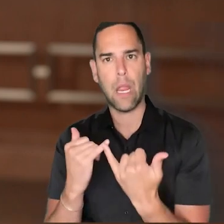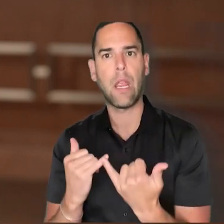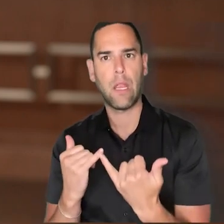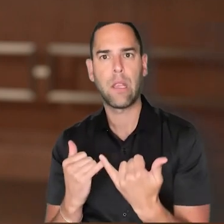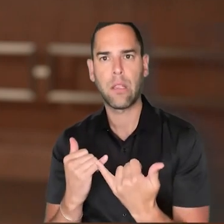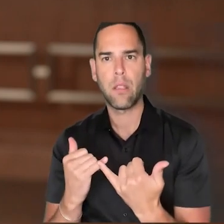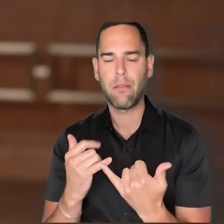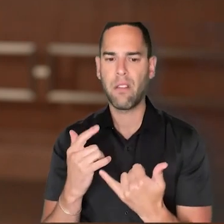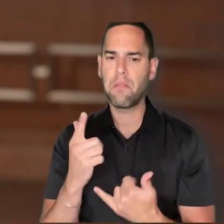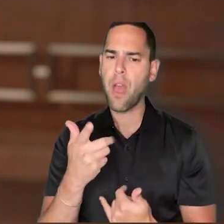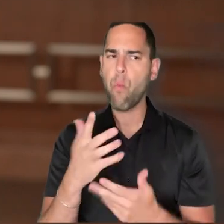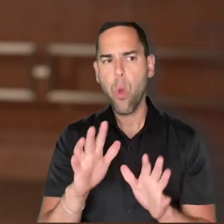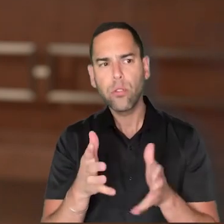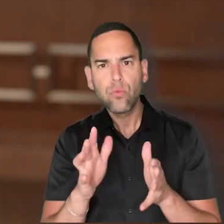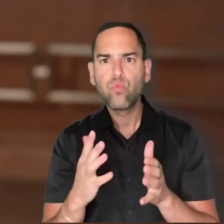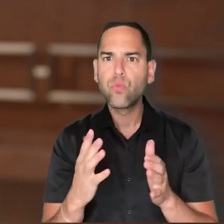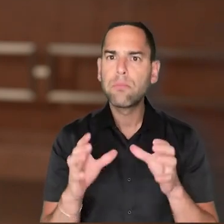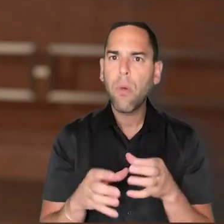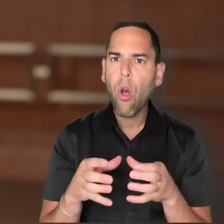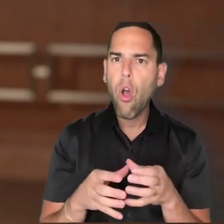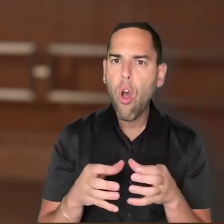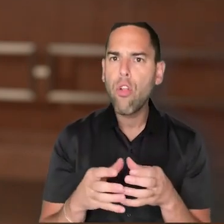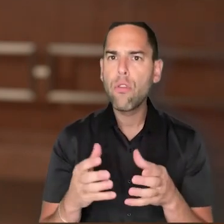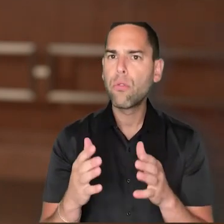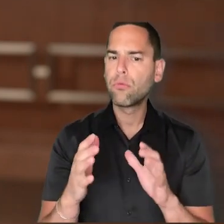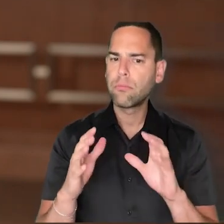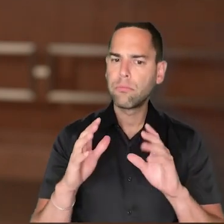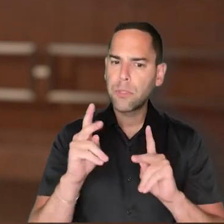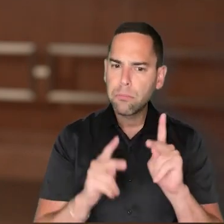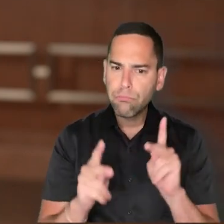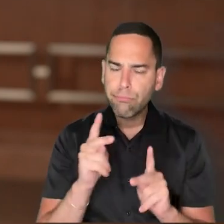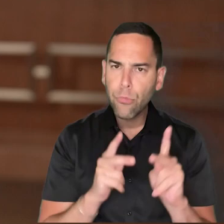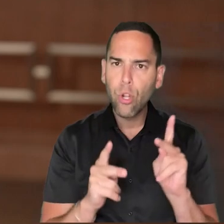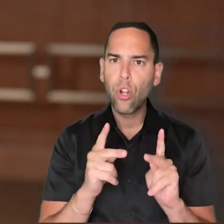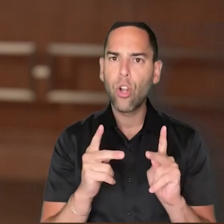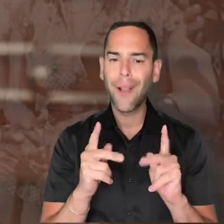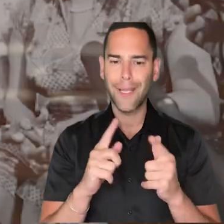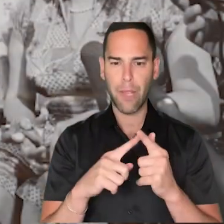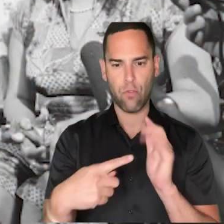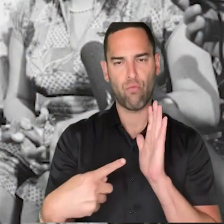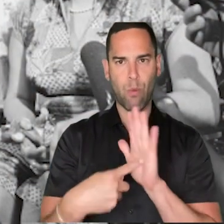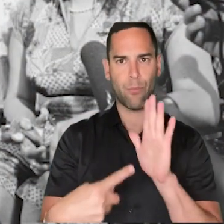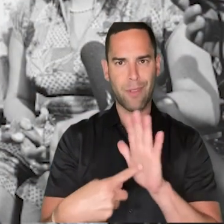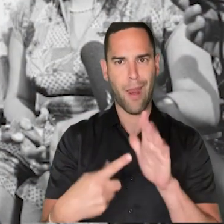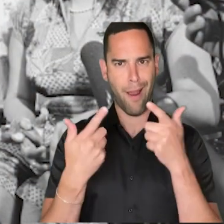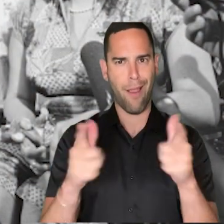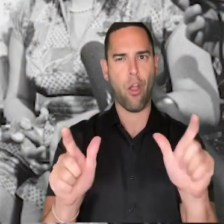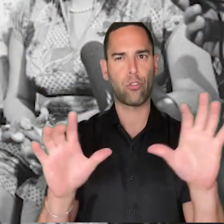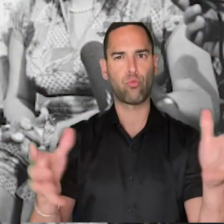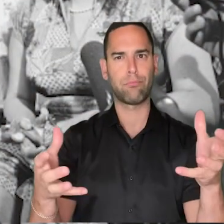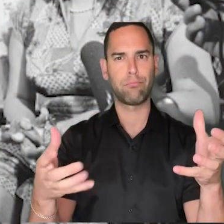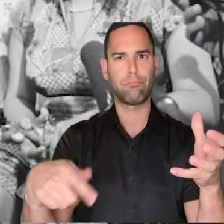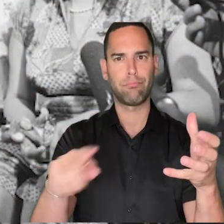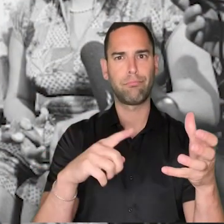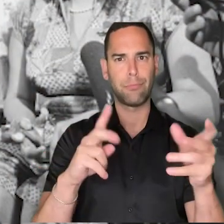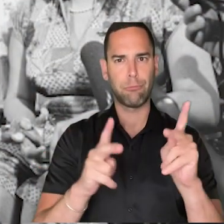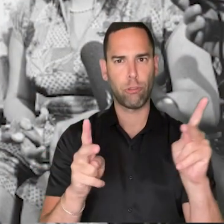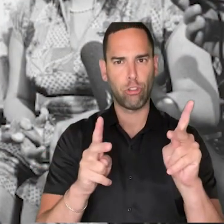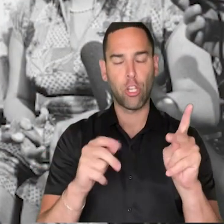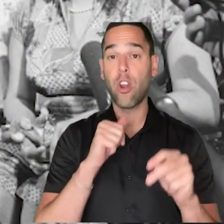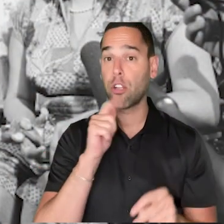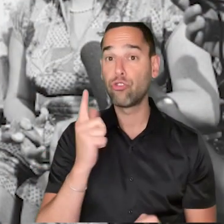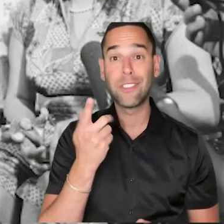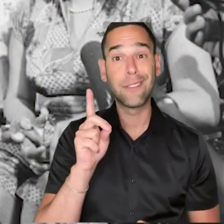it was a relatively small group of people representing a large group of